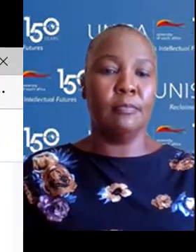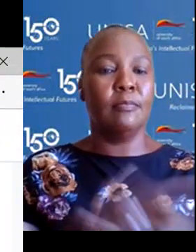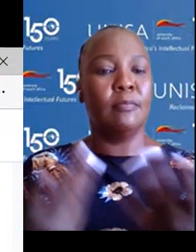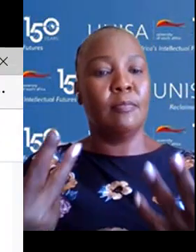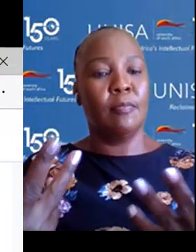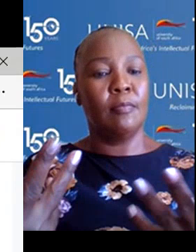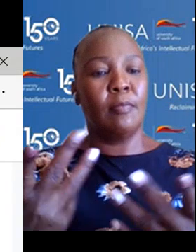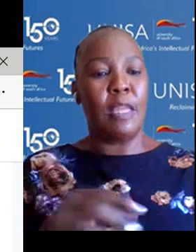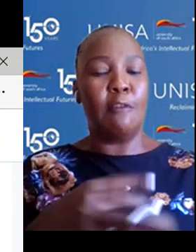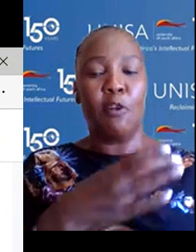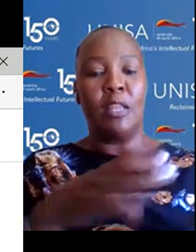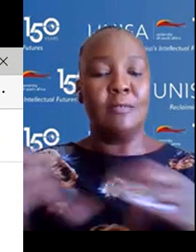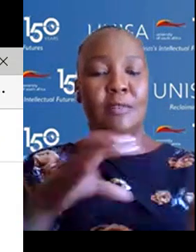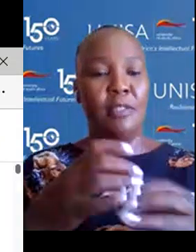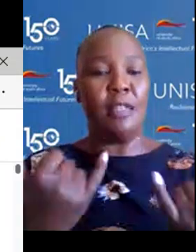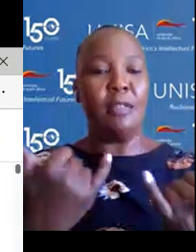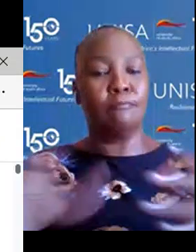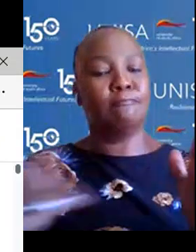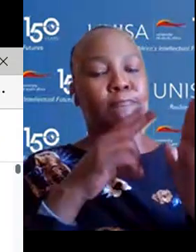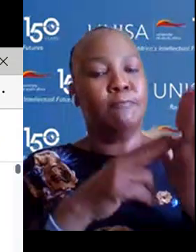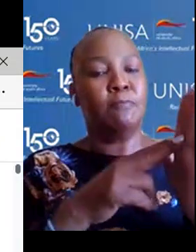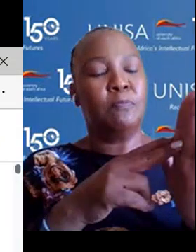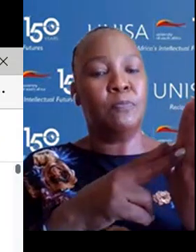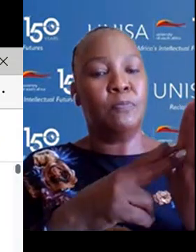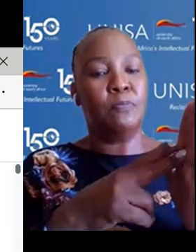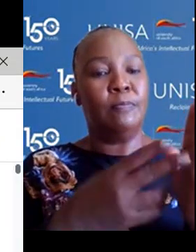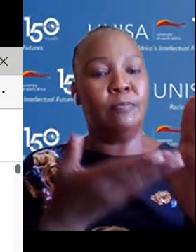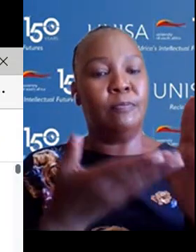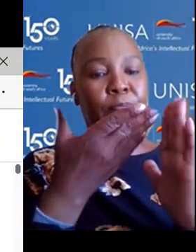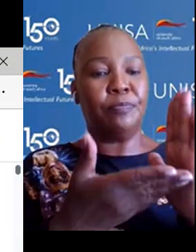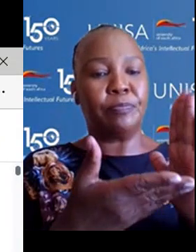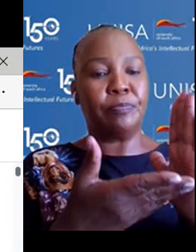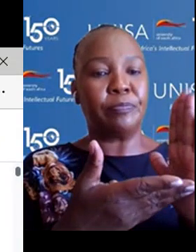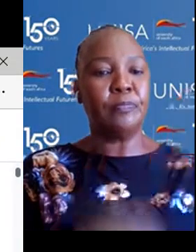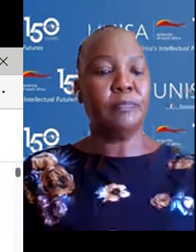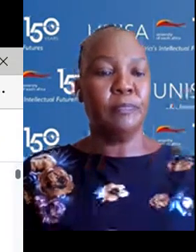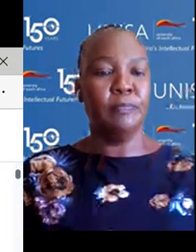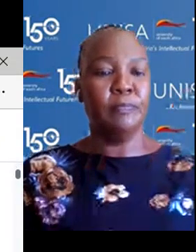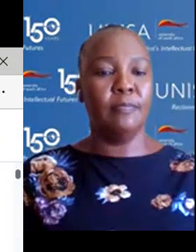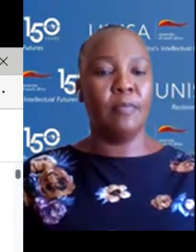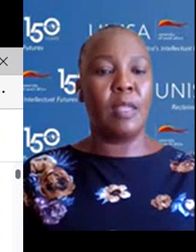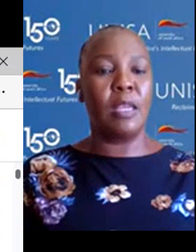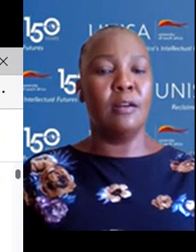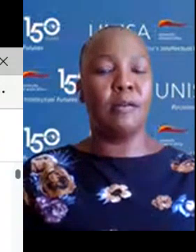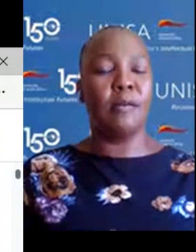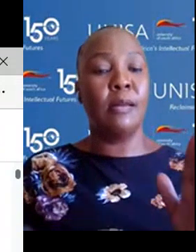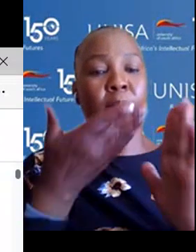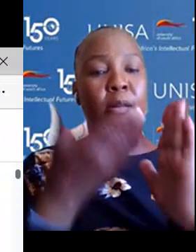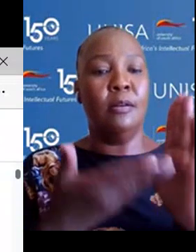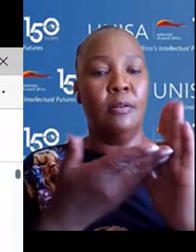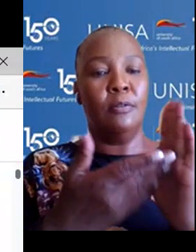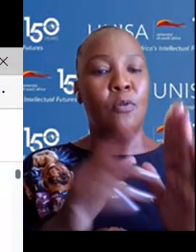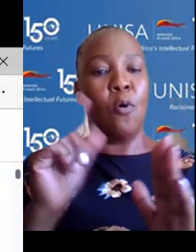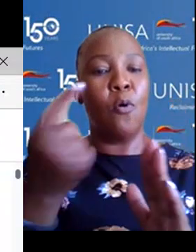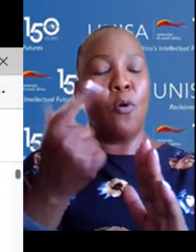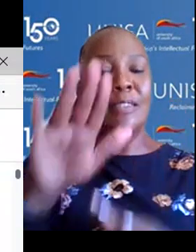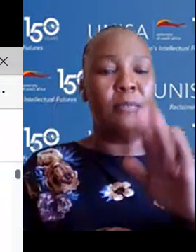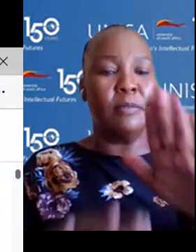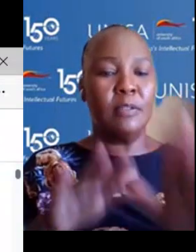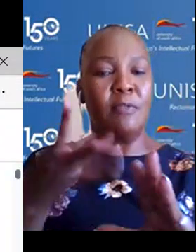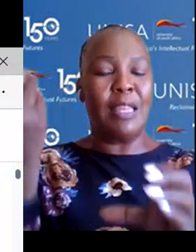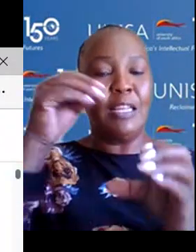for the activities, so we're going to have a look at the desktop. All right. Then here we got all the steps again for you,